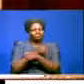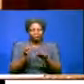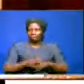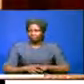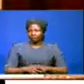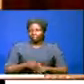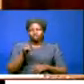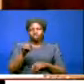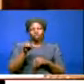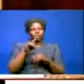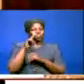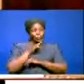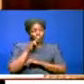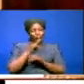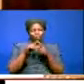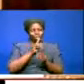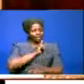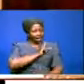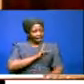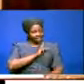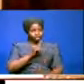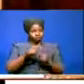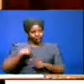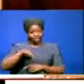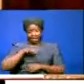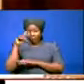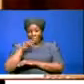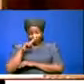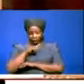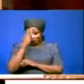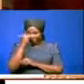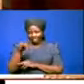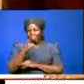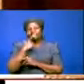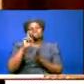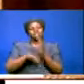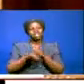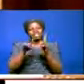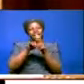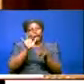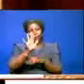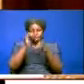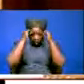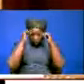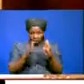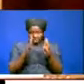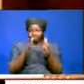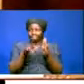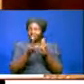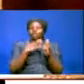but kind to us. Firm because he said, as a student, he